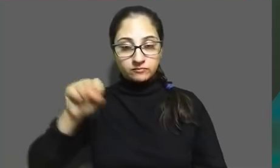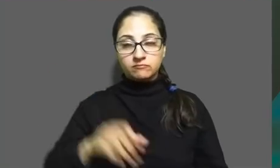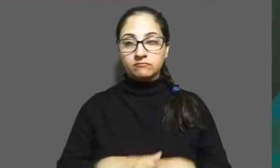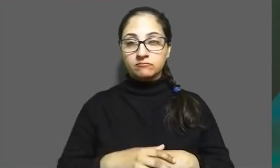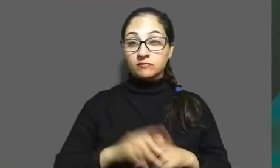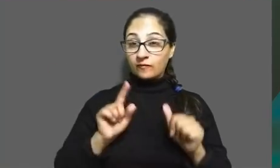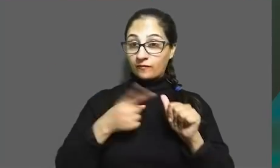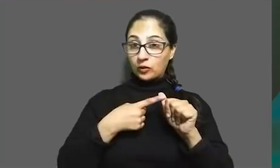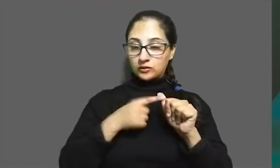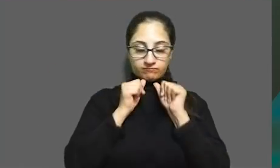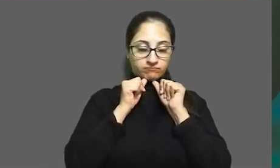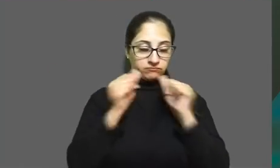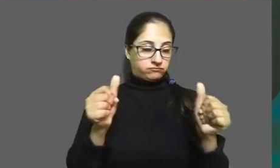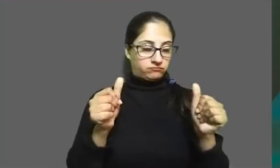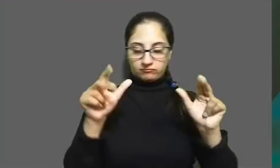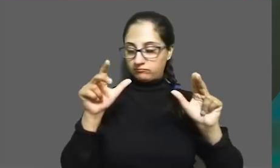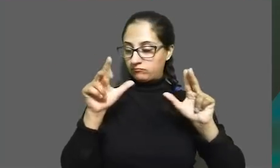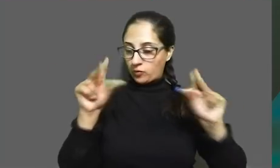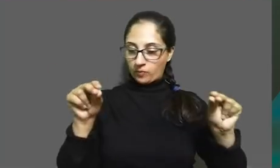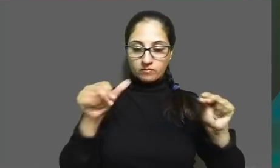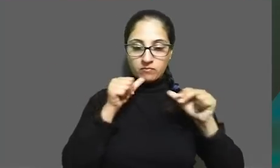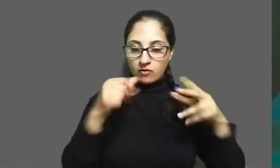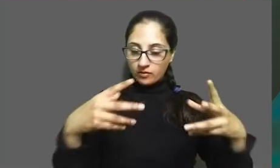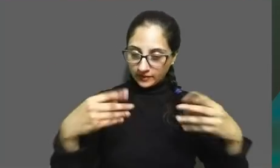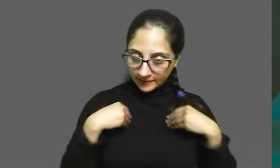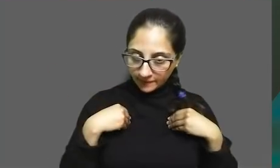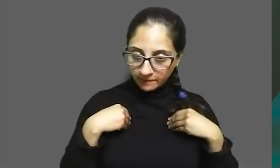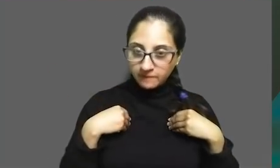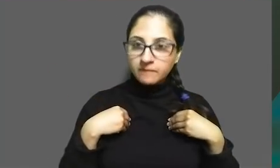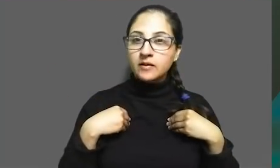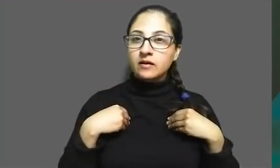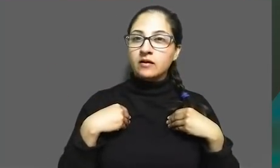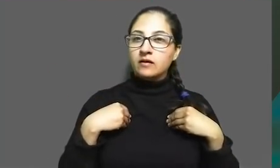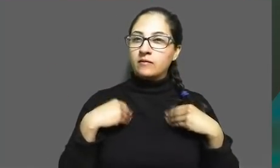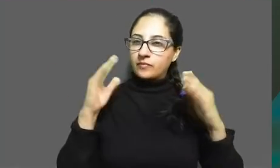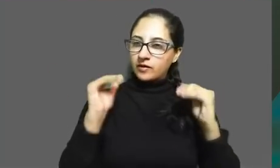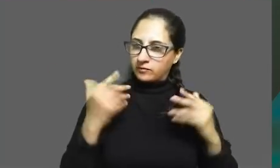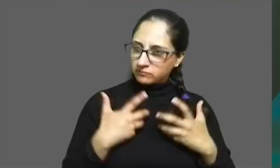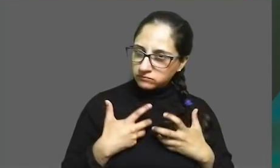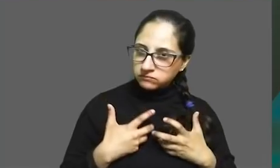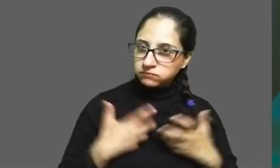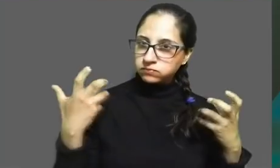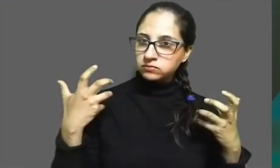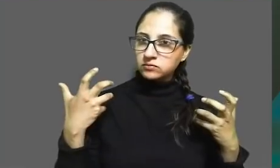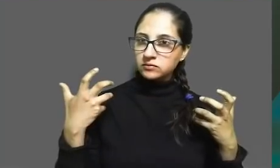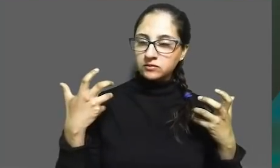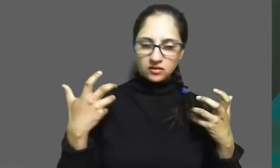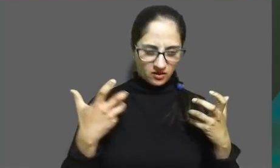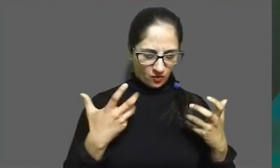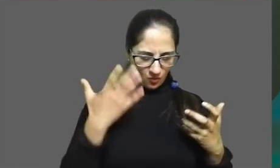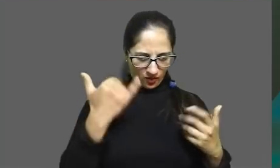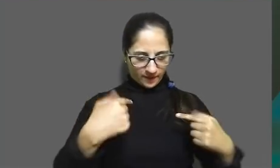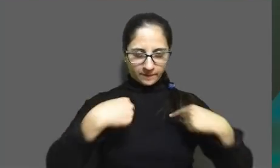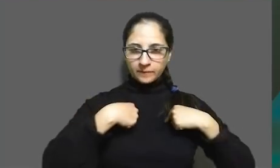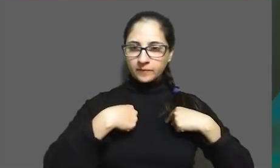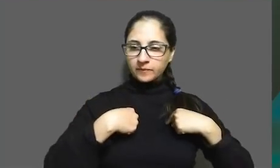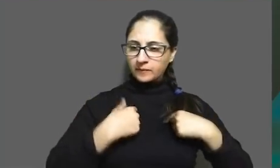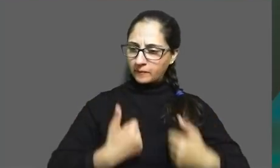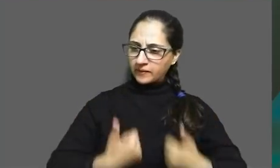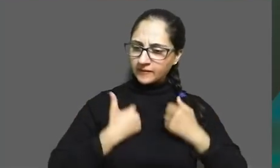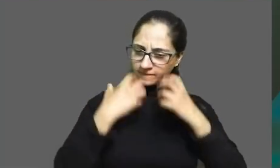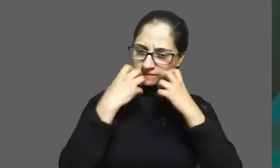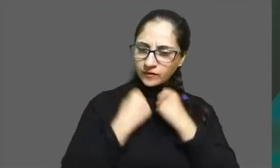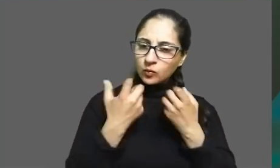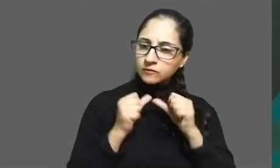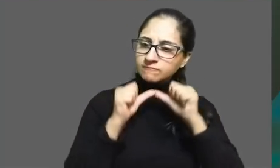to me. Anger that the life I had planned for myself was no longer possible because I was living on